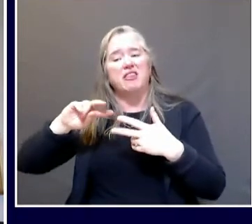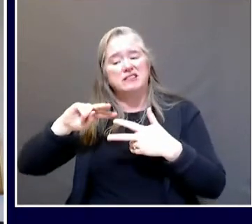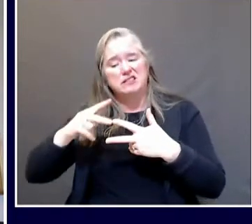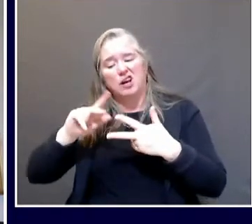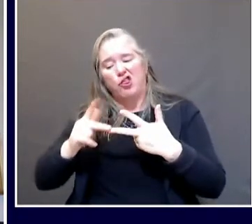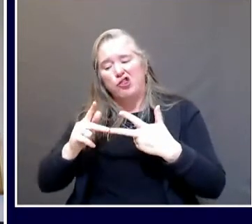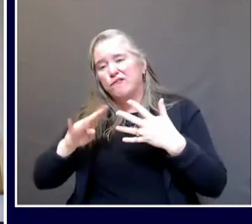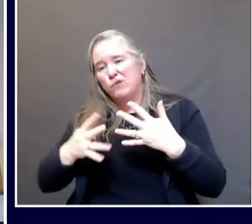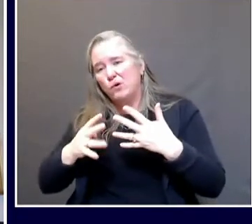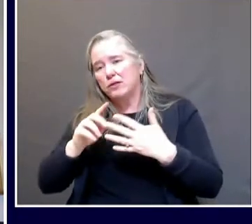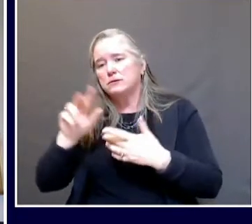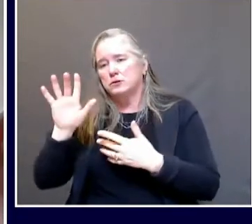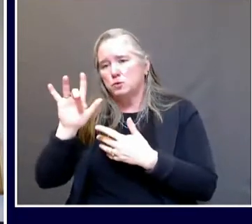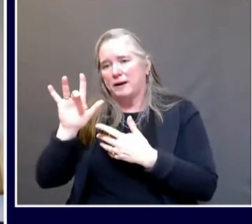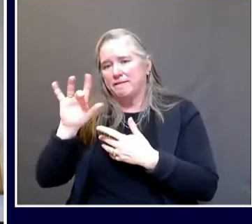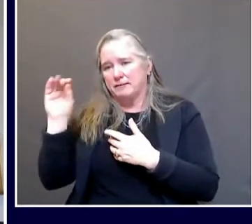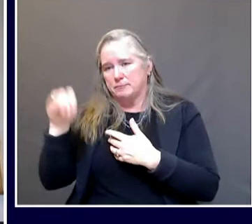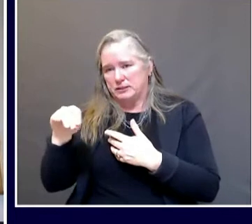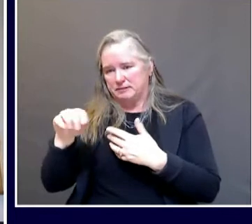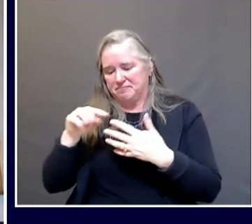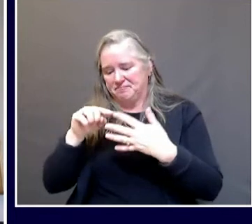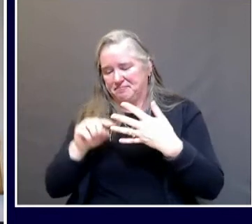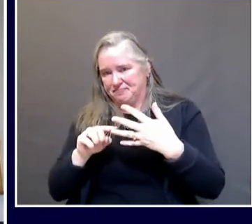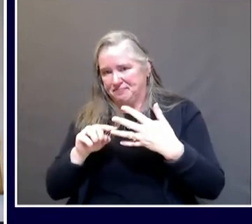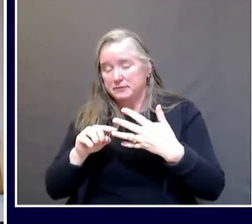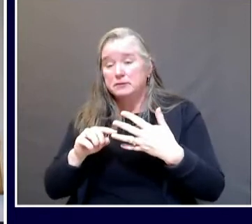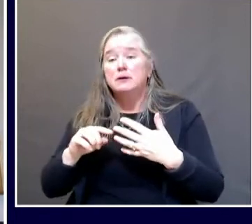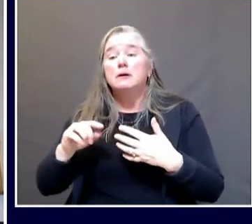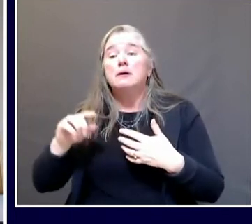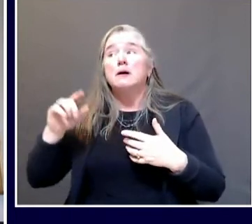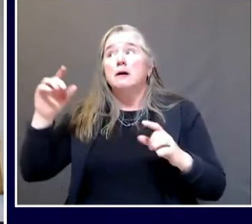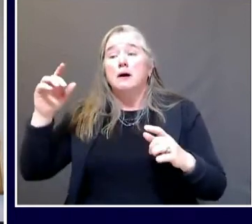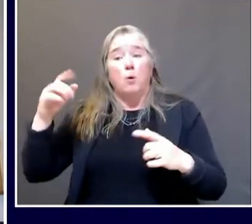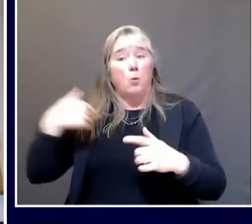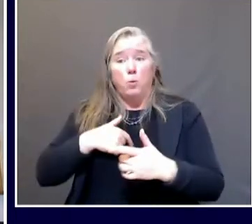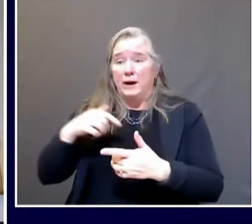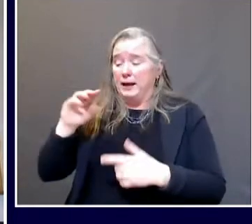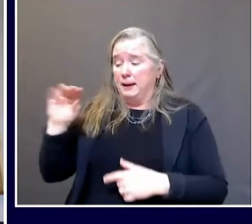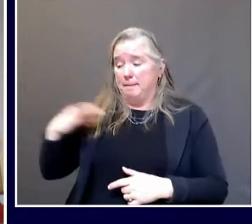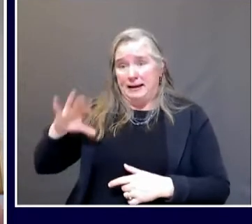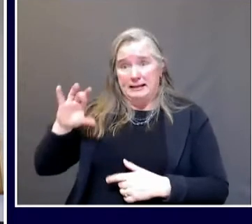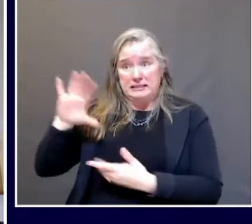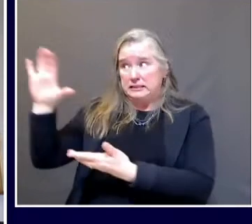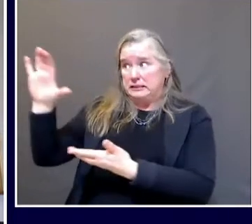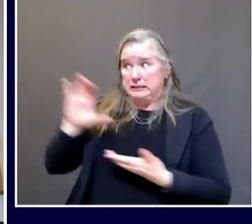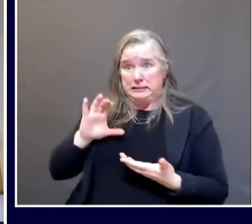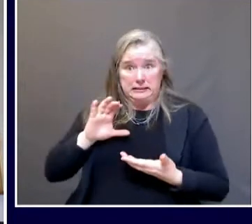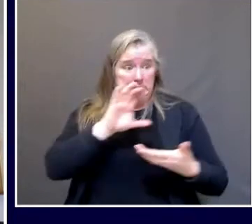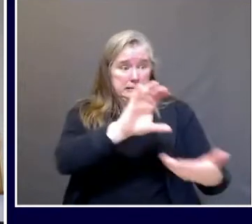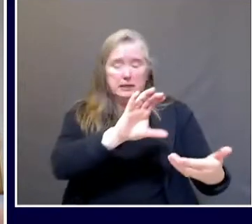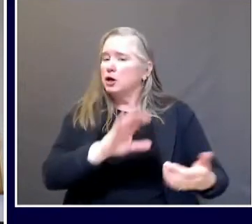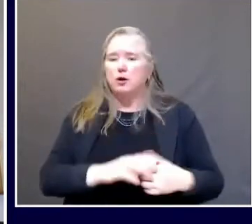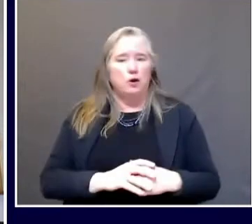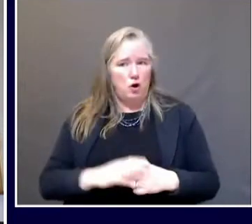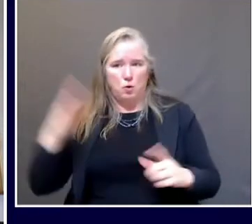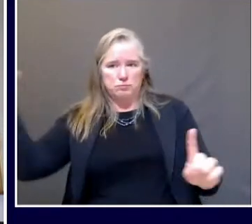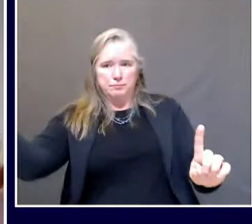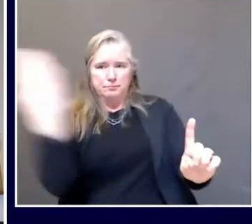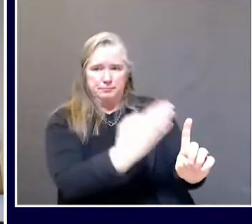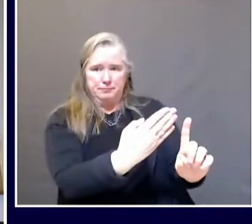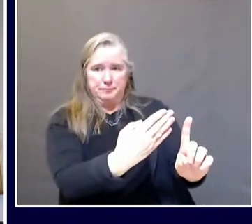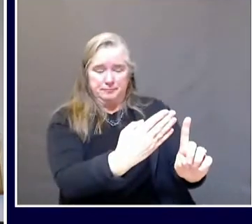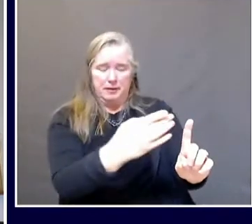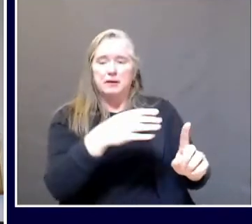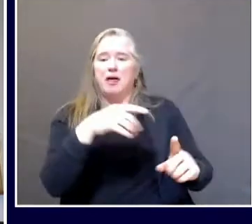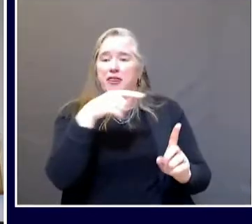That vaccine goes directly to the warehouses of those pharmacies. They break it up and they allocate it to their pharmacies